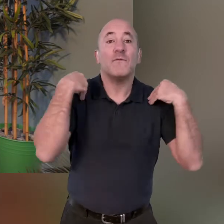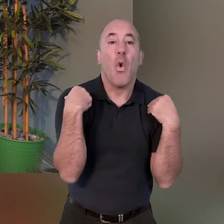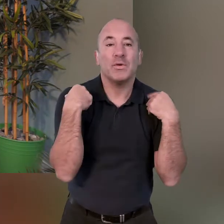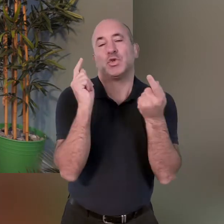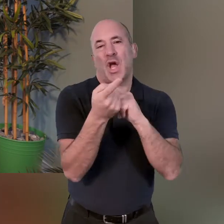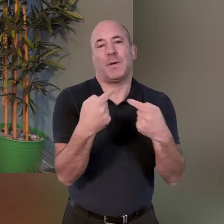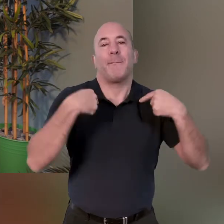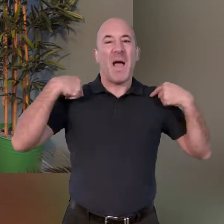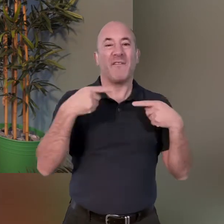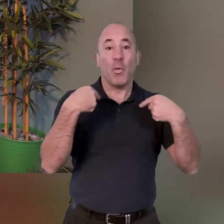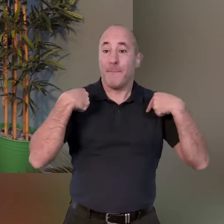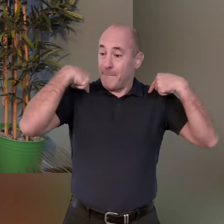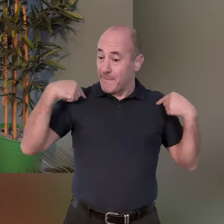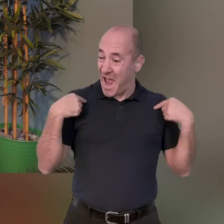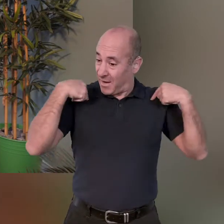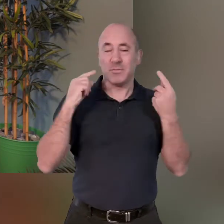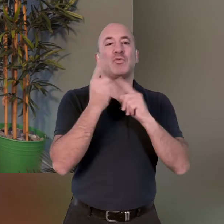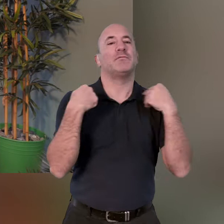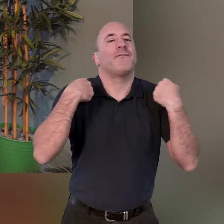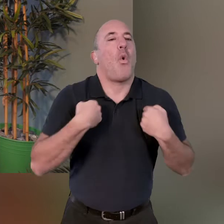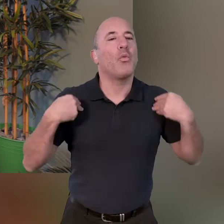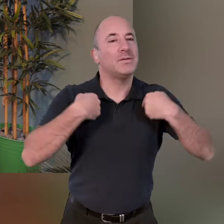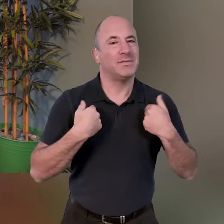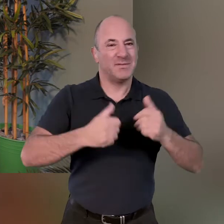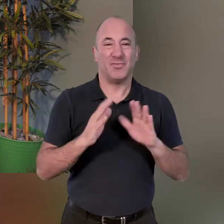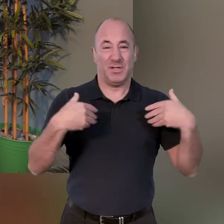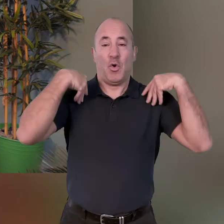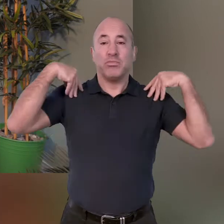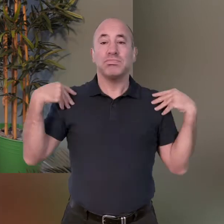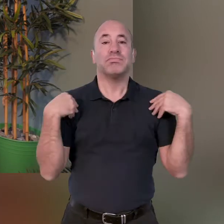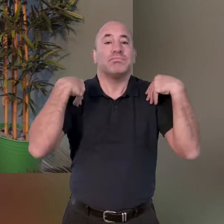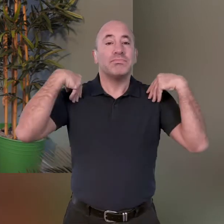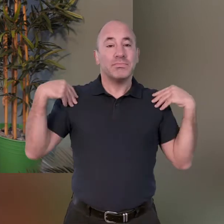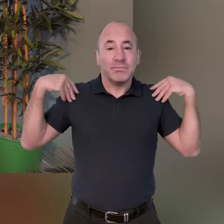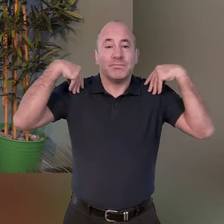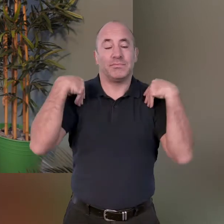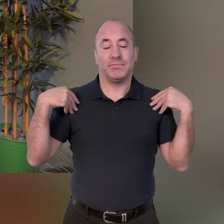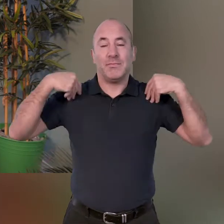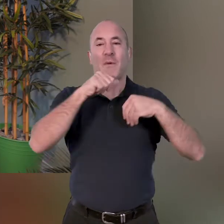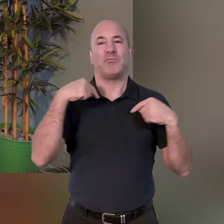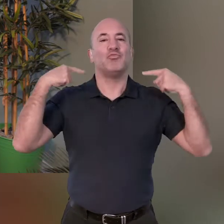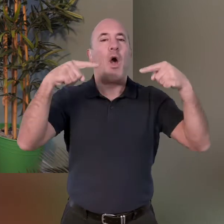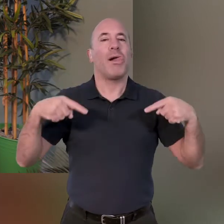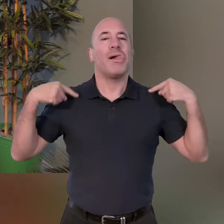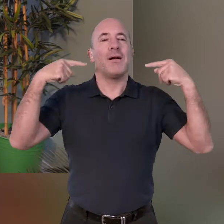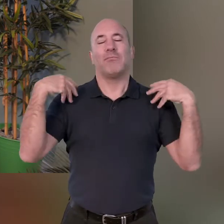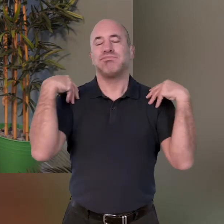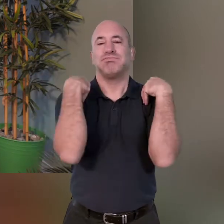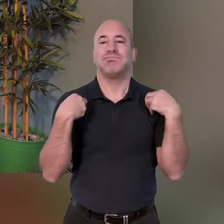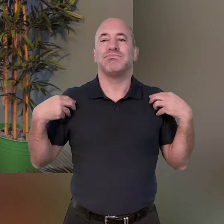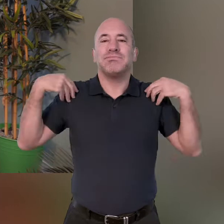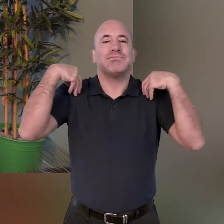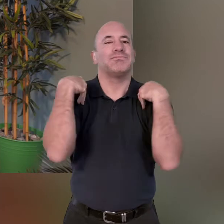go backwards. And if you're going backwards, go forwards. So it's just sort of a rounding of the shoulders here just to get them going. So